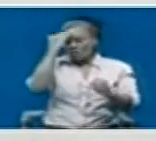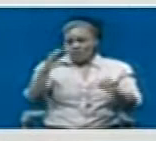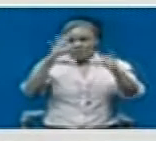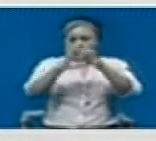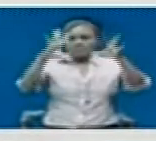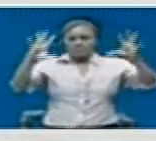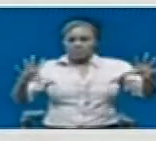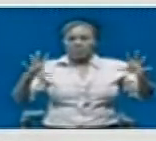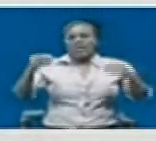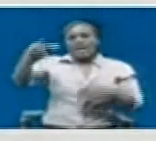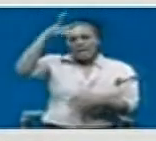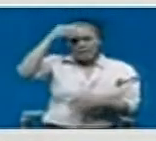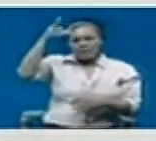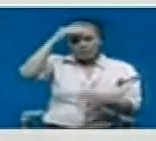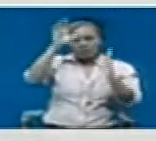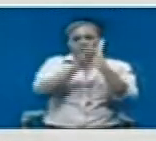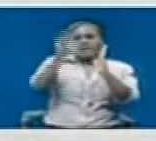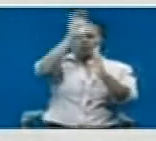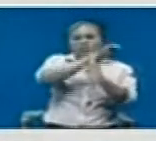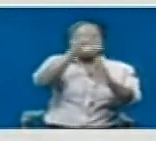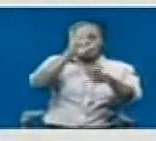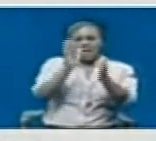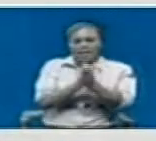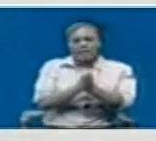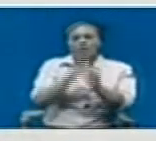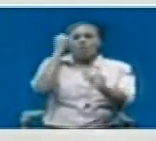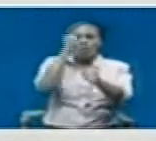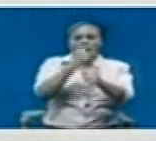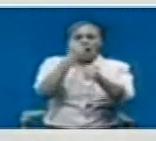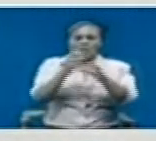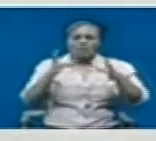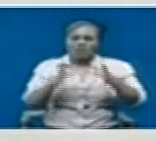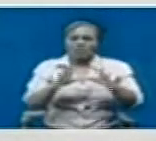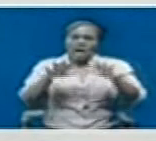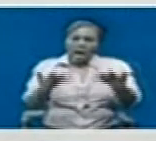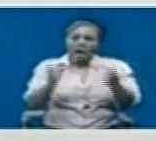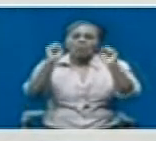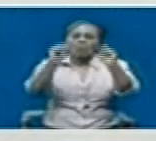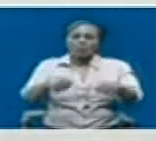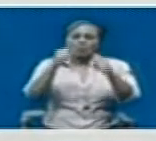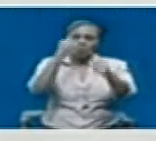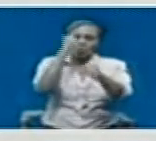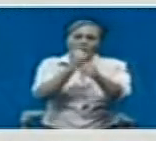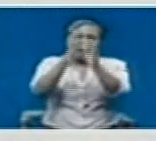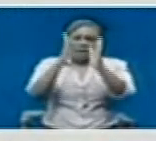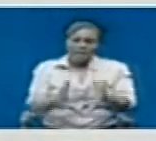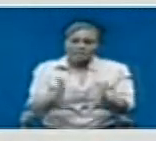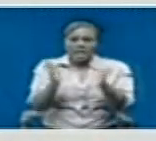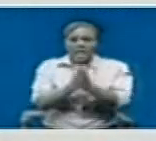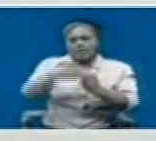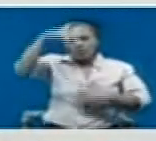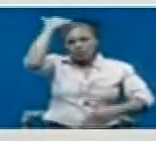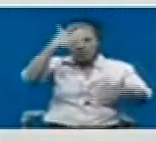disconnect between the education curriculum and the workforce. So just how can employers and universities tailor courses that